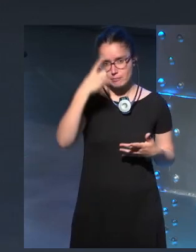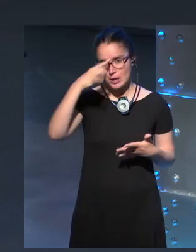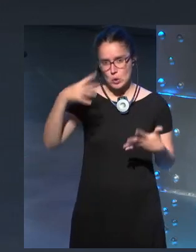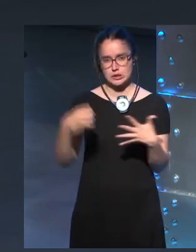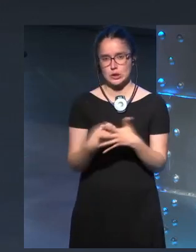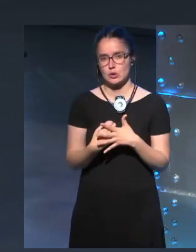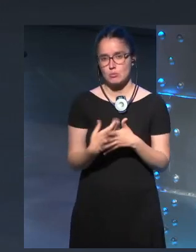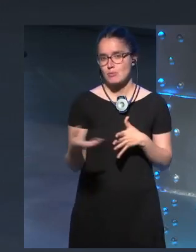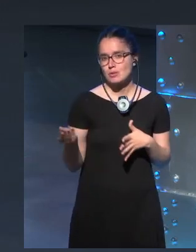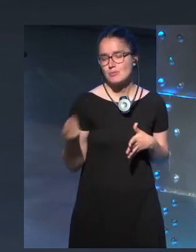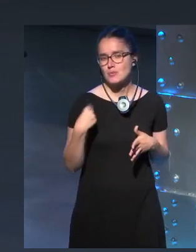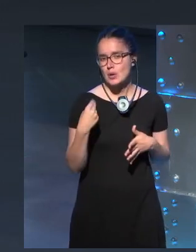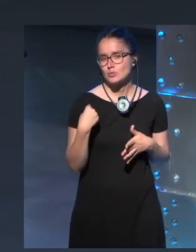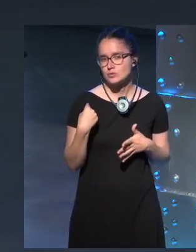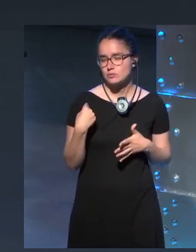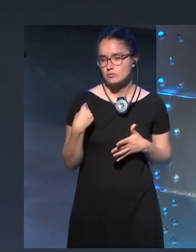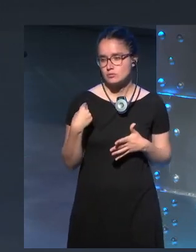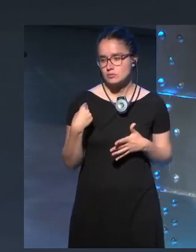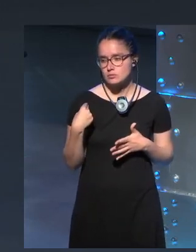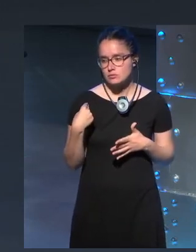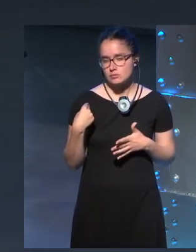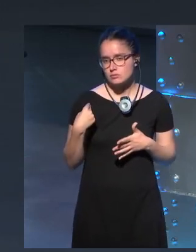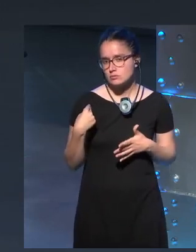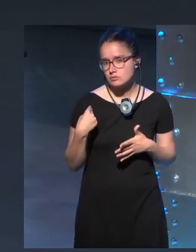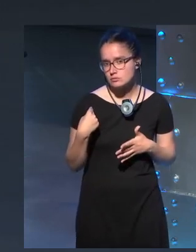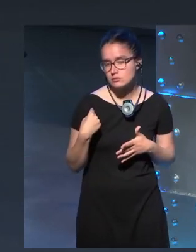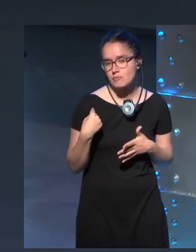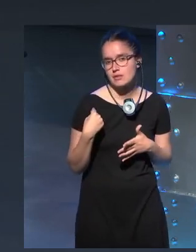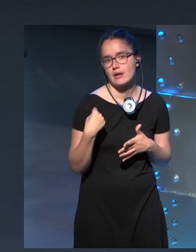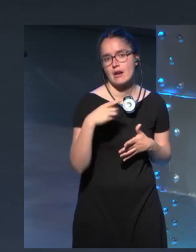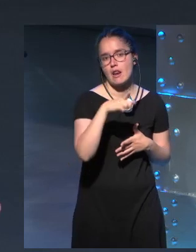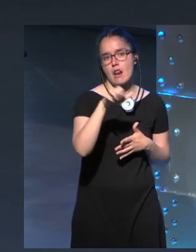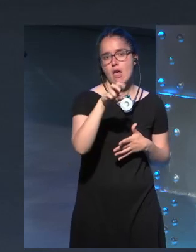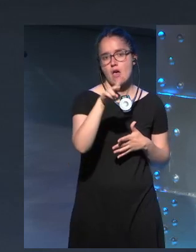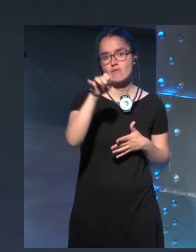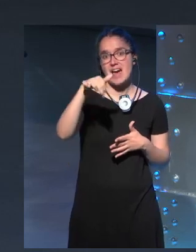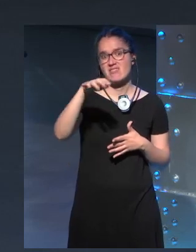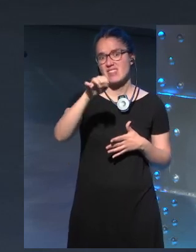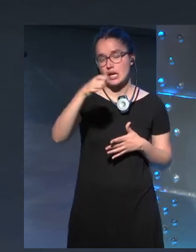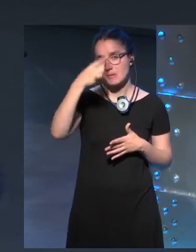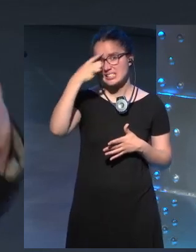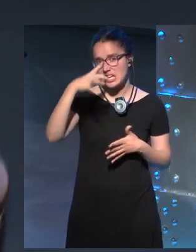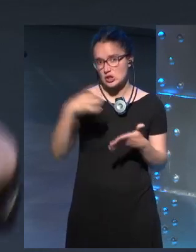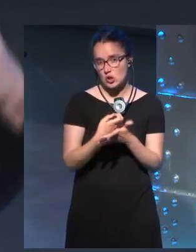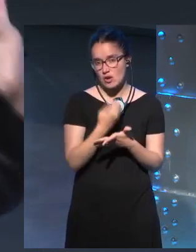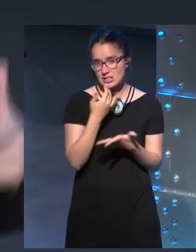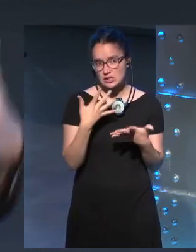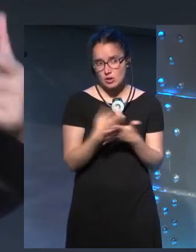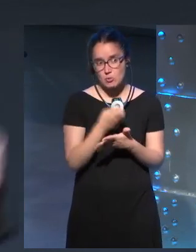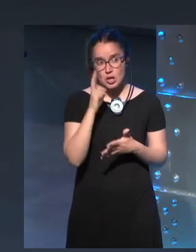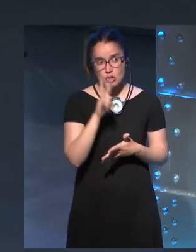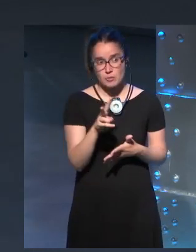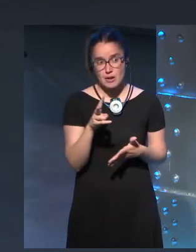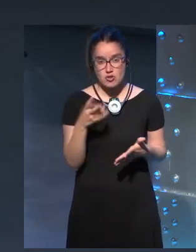about Leganés because I know everything. You can ask me about Levante. I know everything because I have